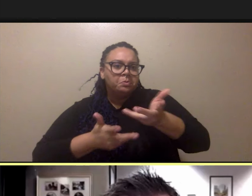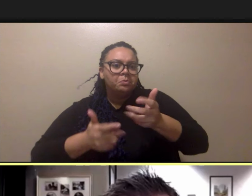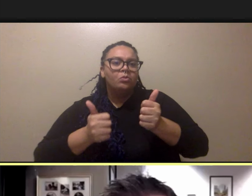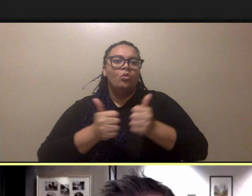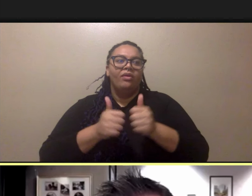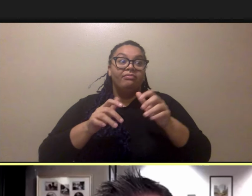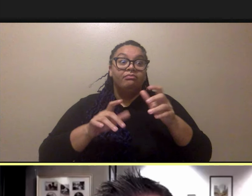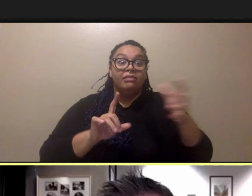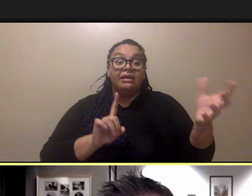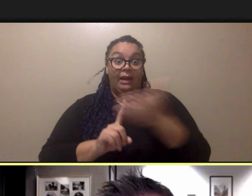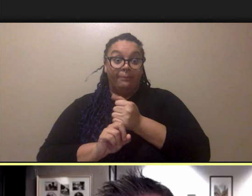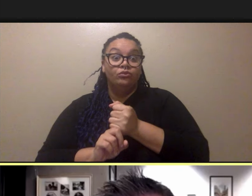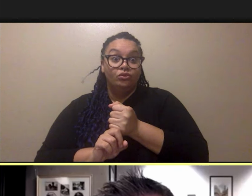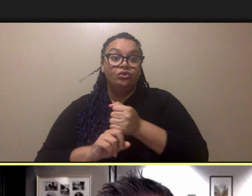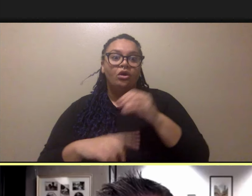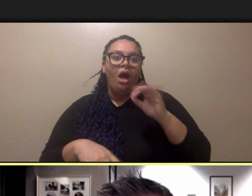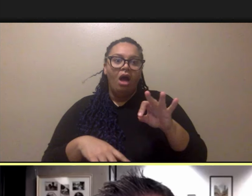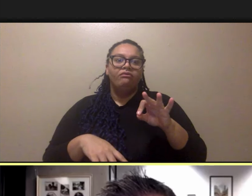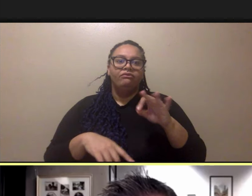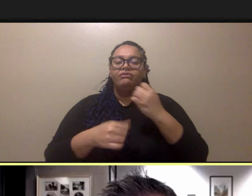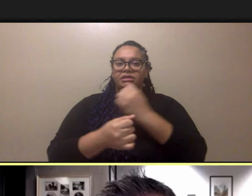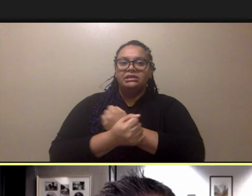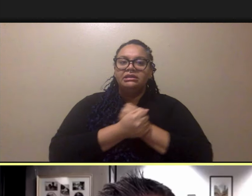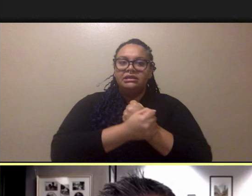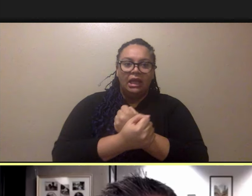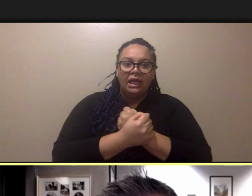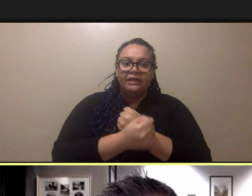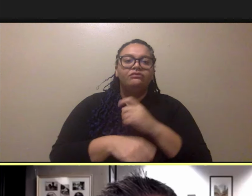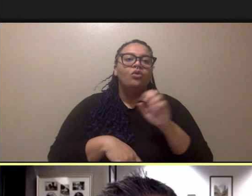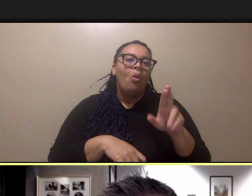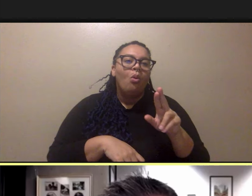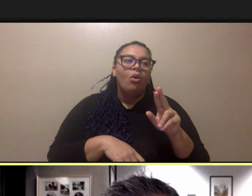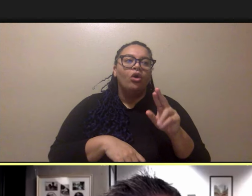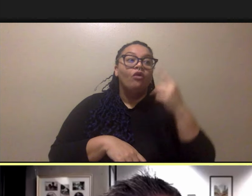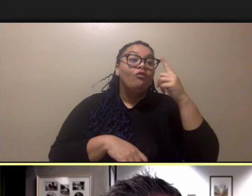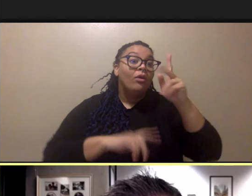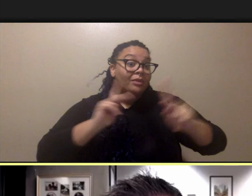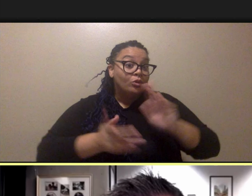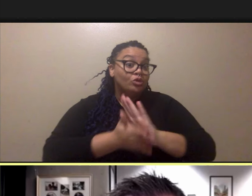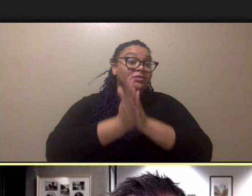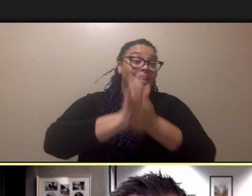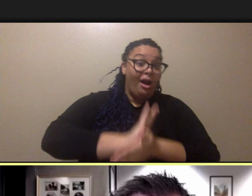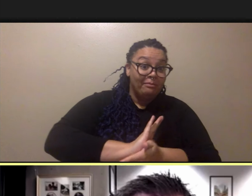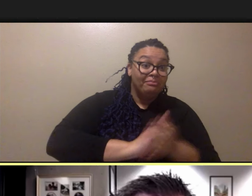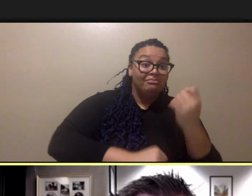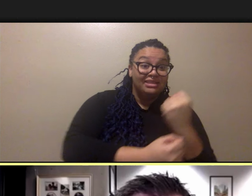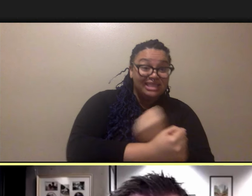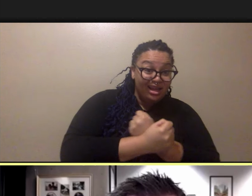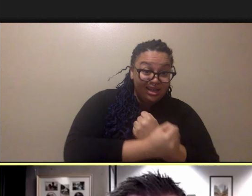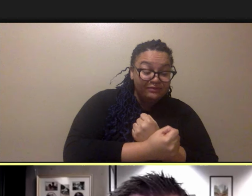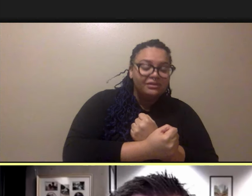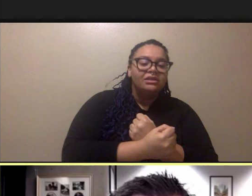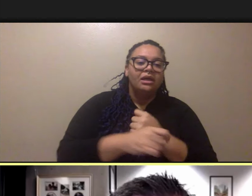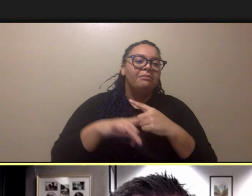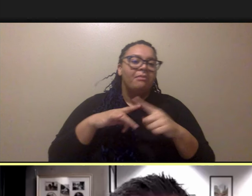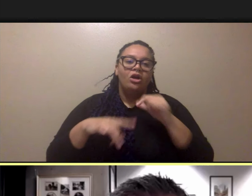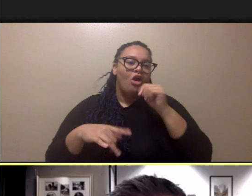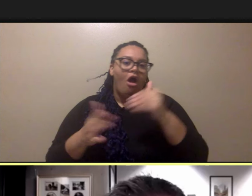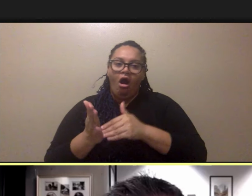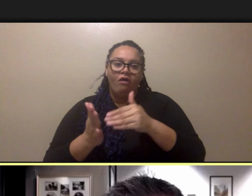capture of slaves, or of people to be slaves, but not too